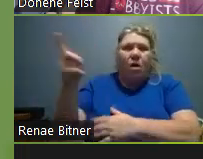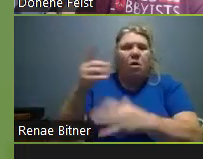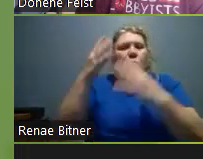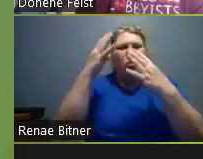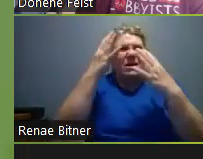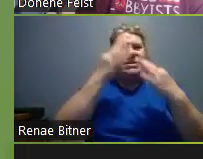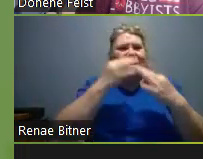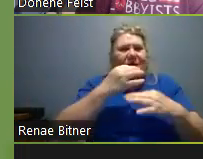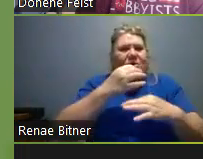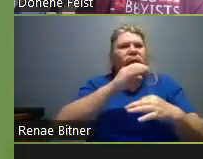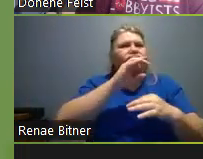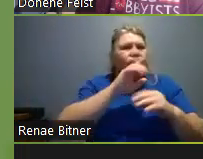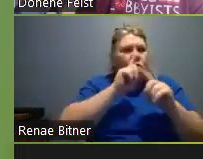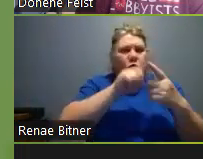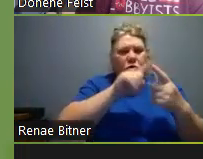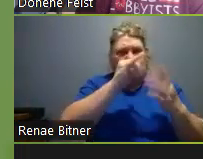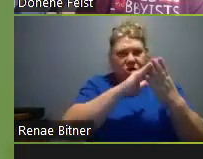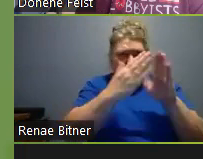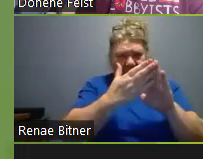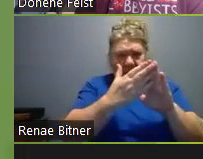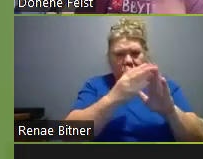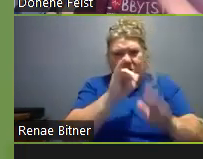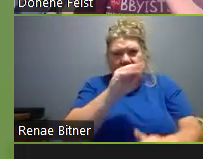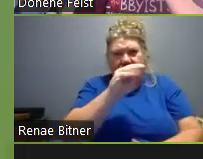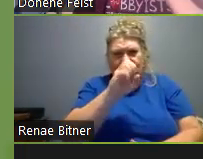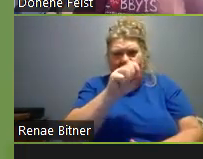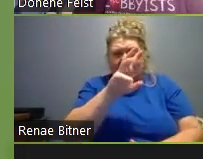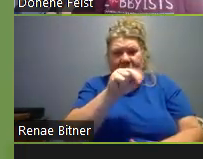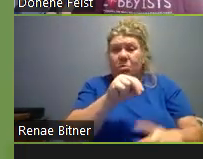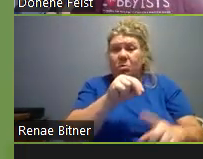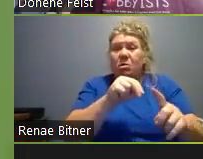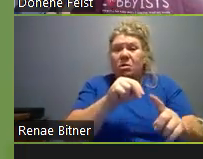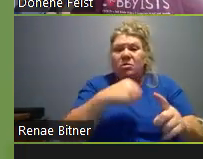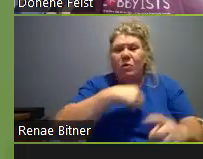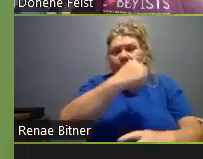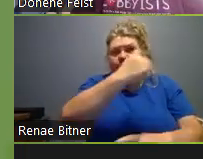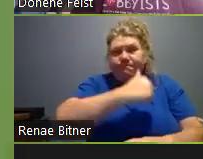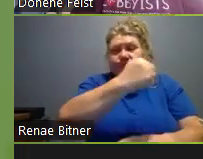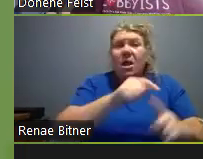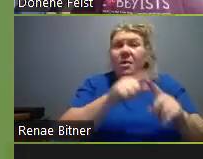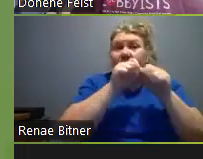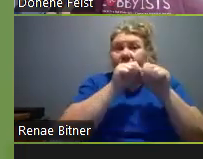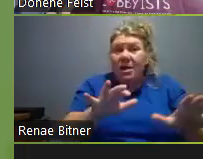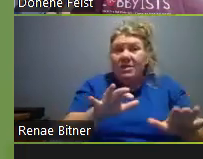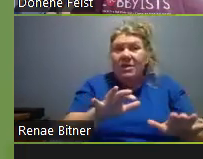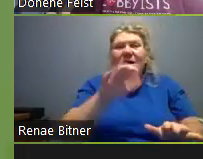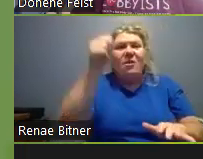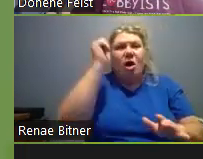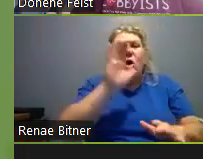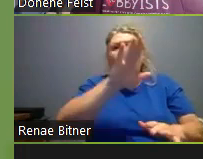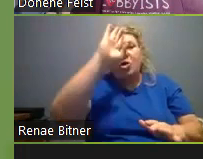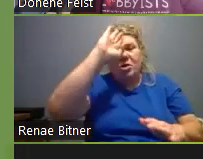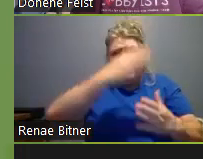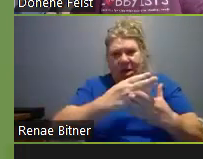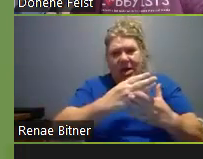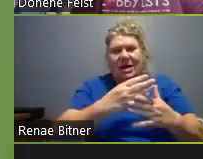out, the blessing is that she also had a son that had a significant